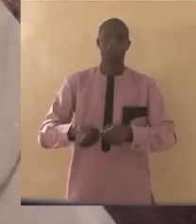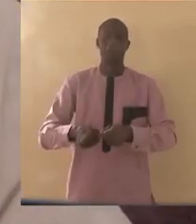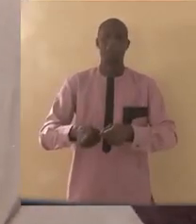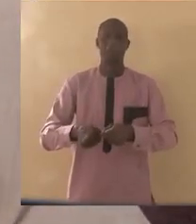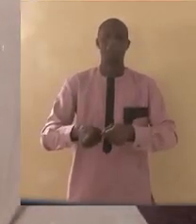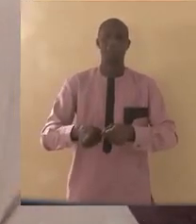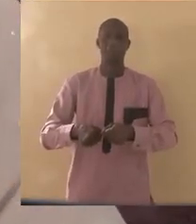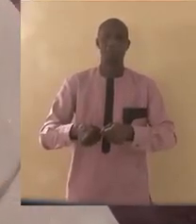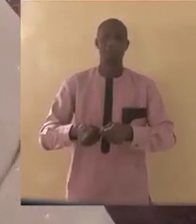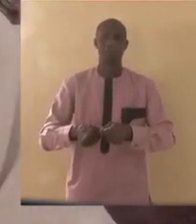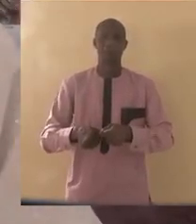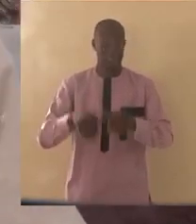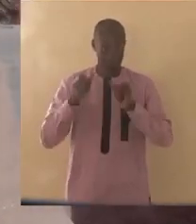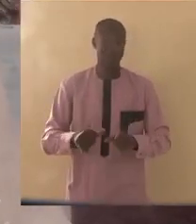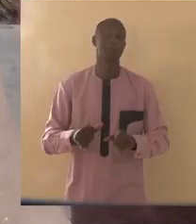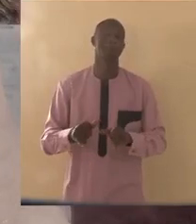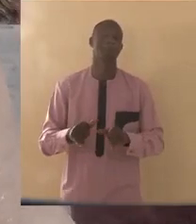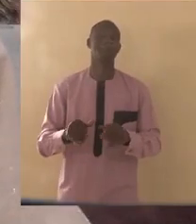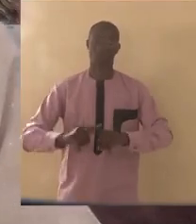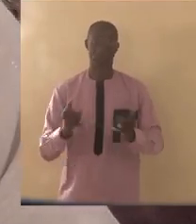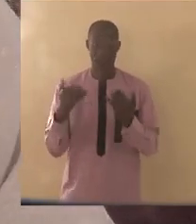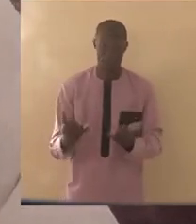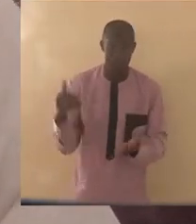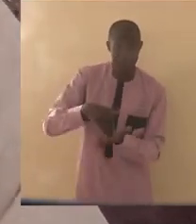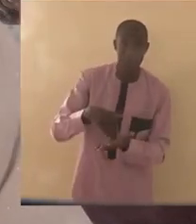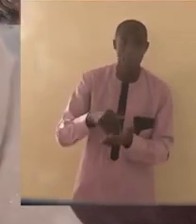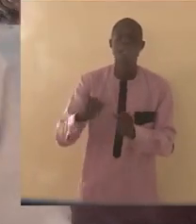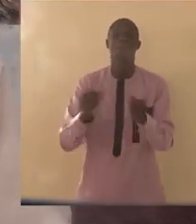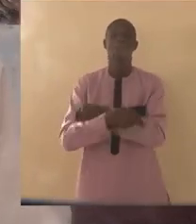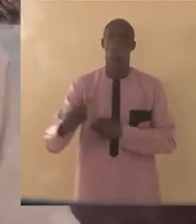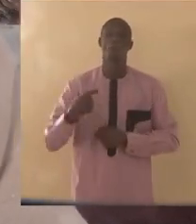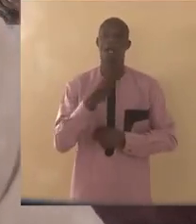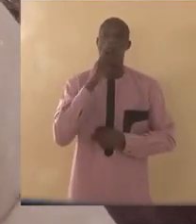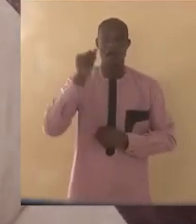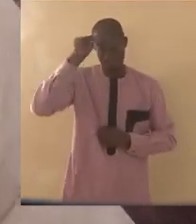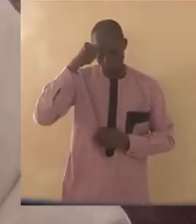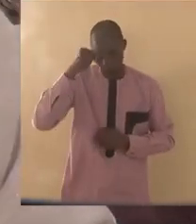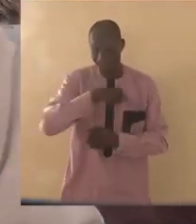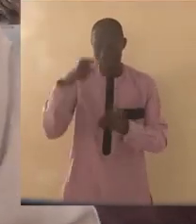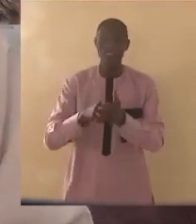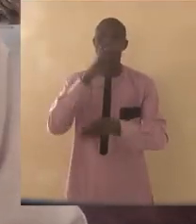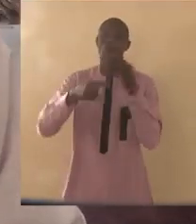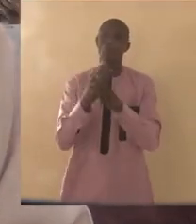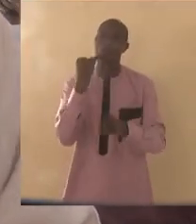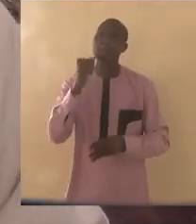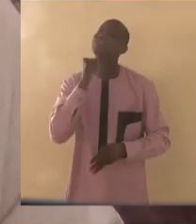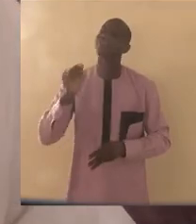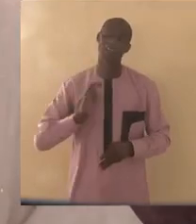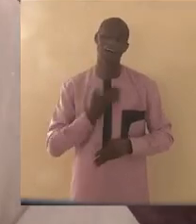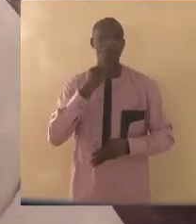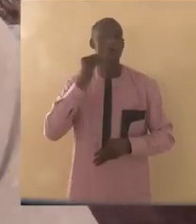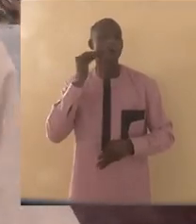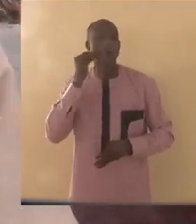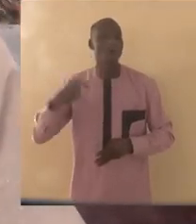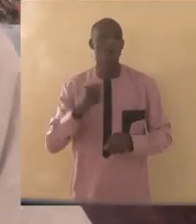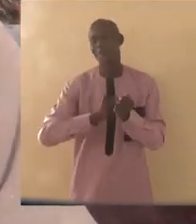place. They settle for this place. But now and again, every day, we are reminded that this world is not my home. I'm